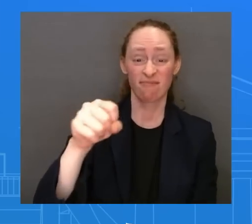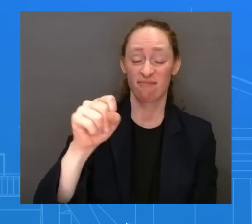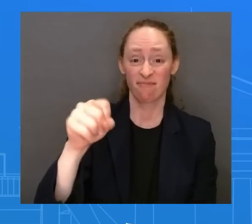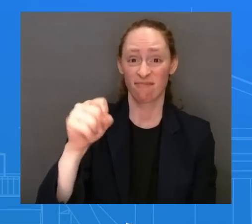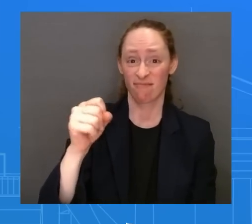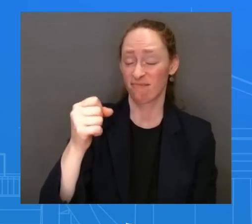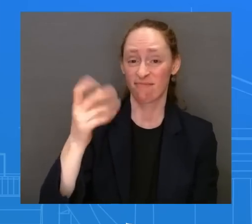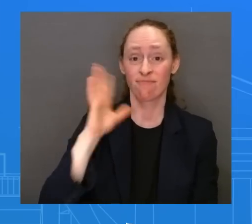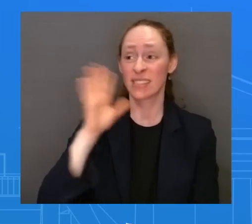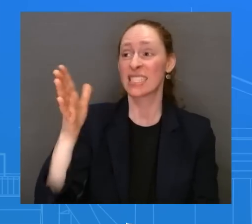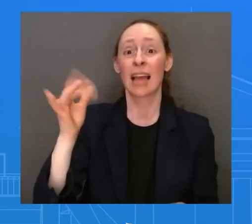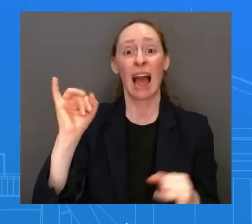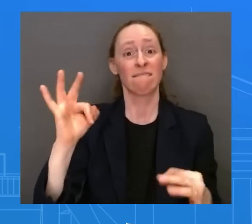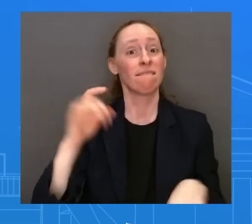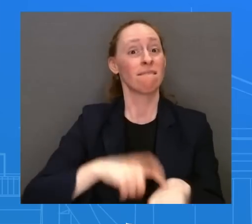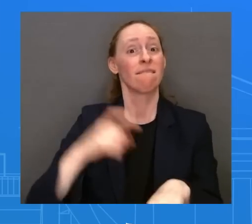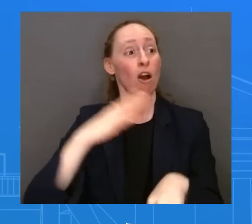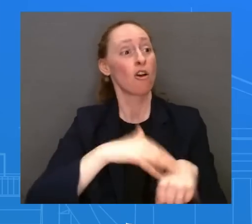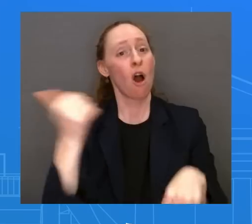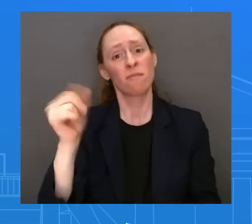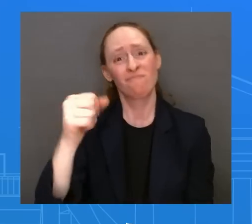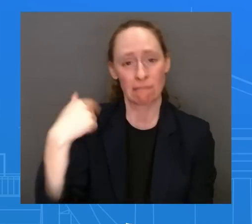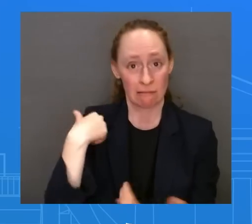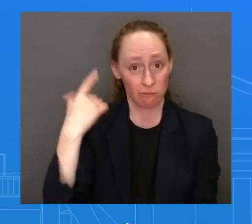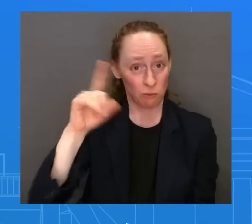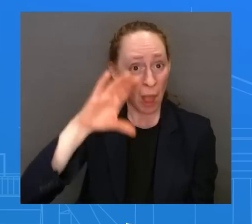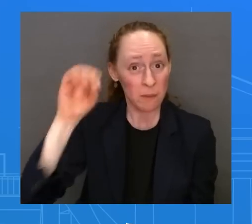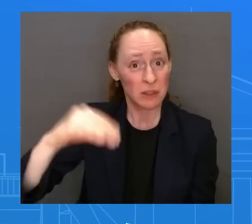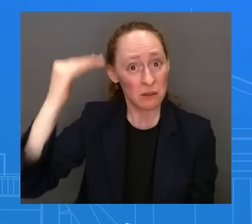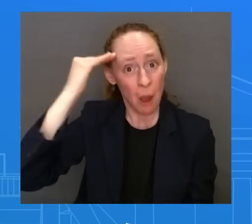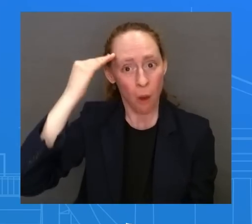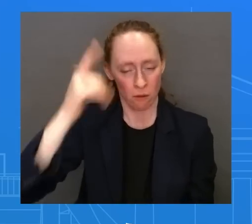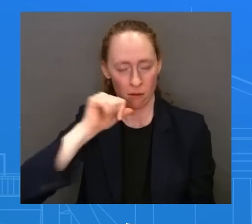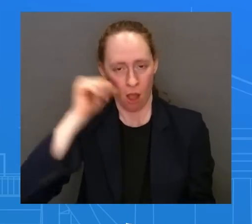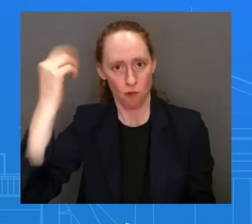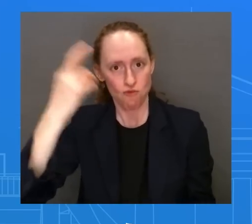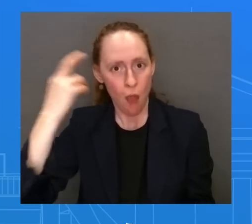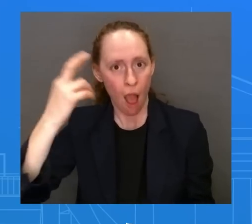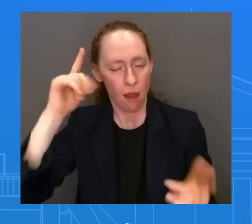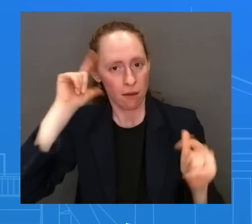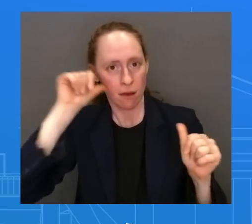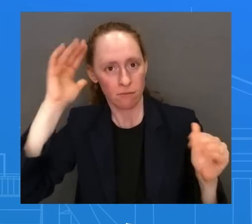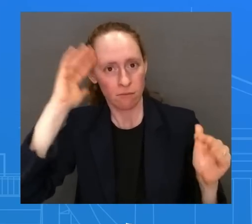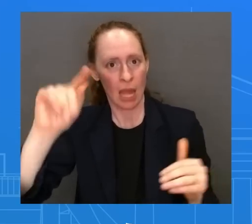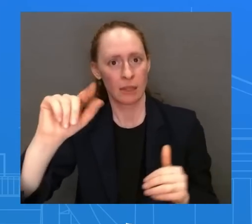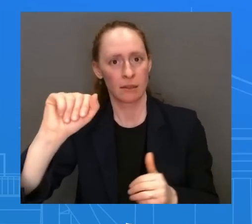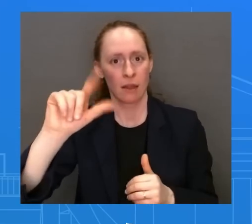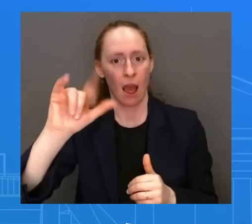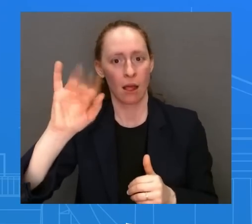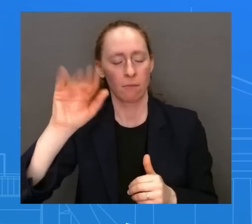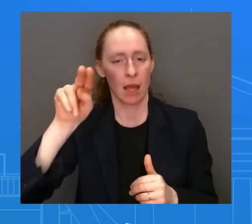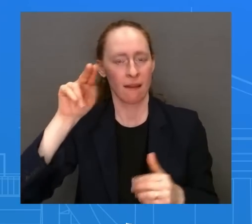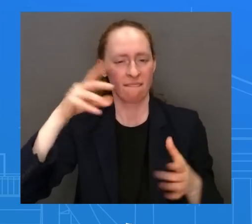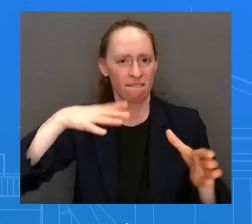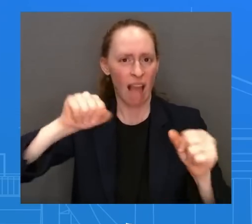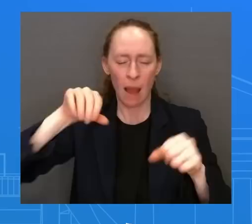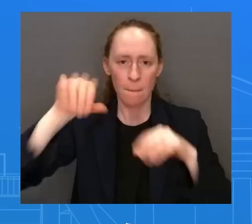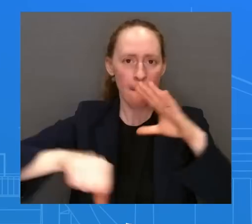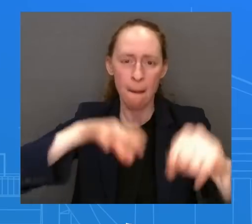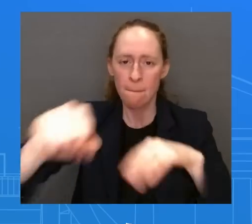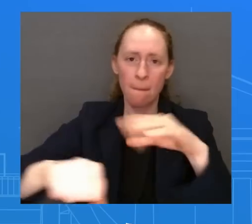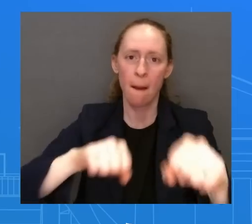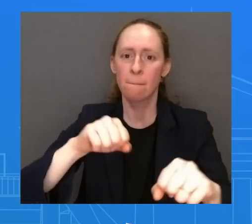across the country I don't think we fully anticipated the degree to which they were constructing these deals in the Hinterlands that kind of felt like dominoes we didn't